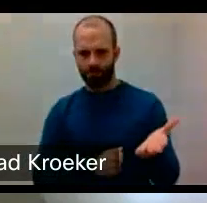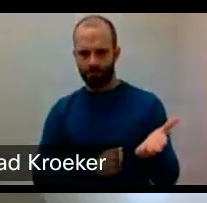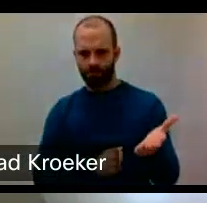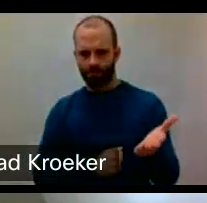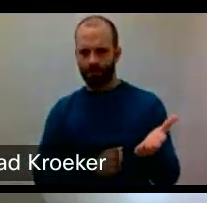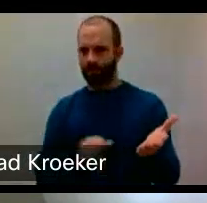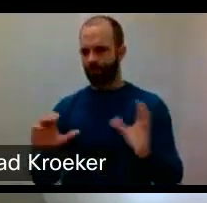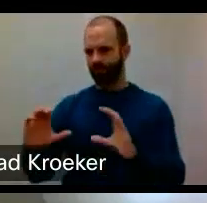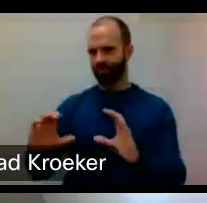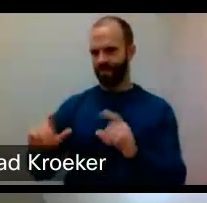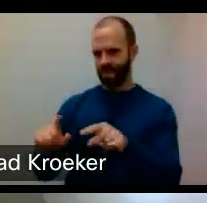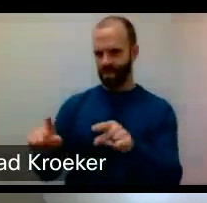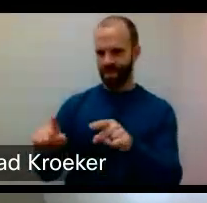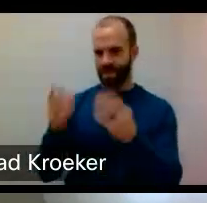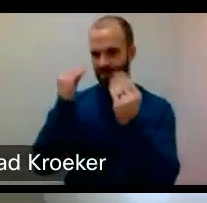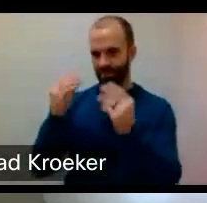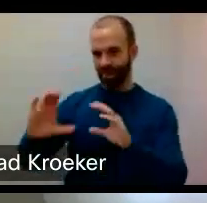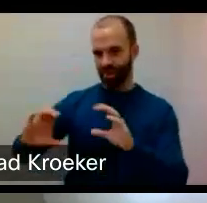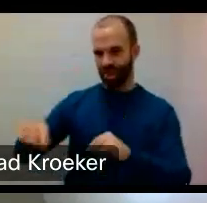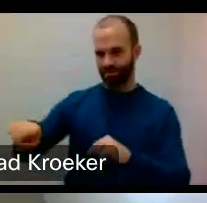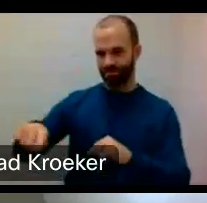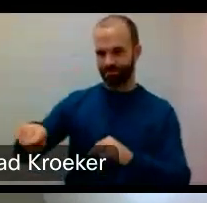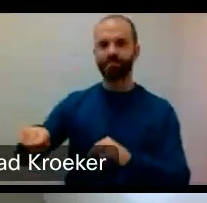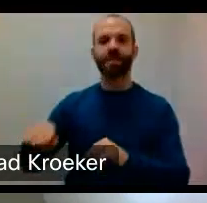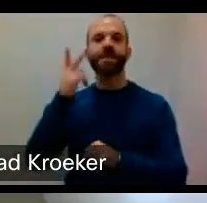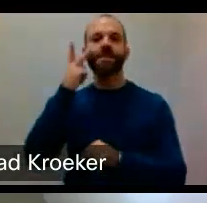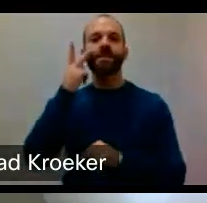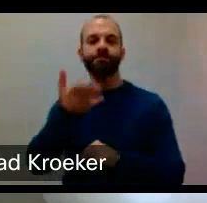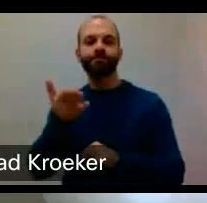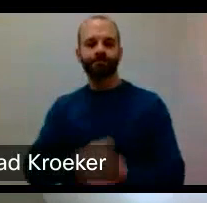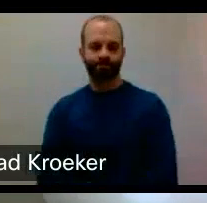Okay, I see a little bit of information in the chat here. Let's see.